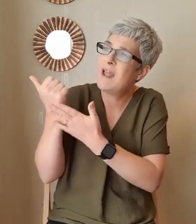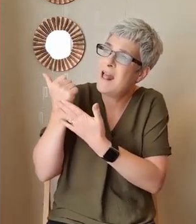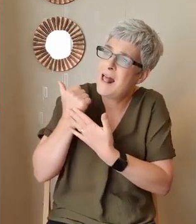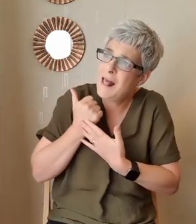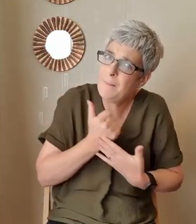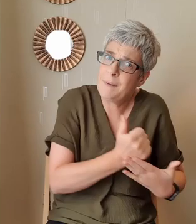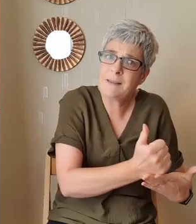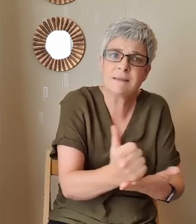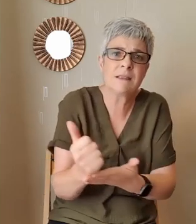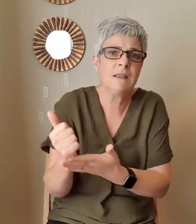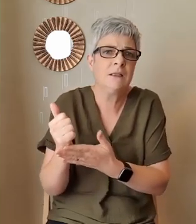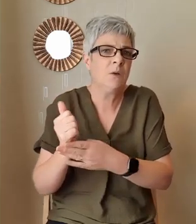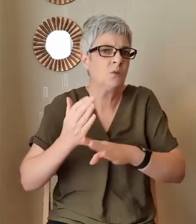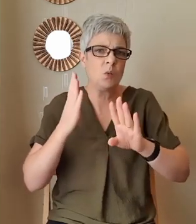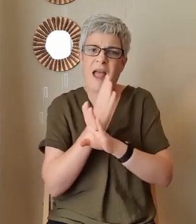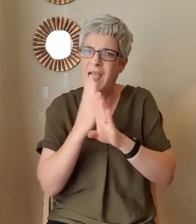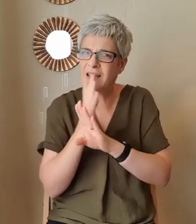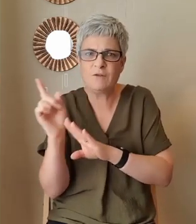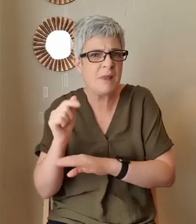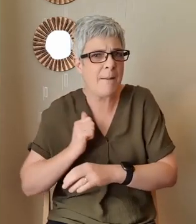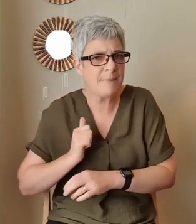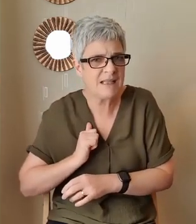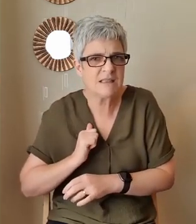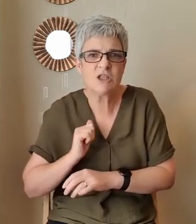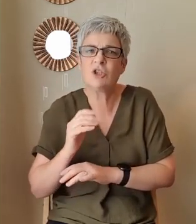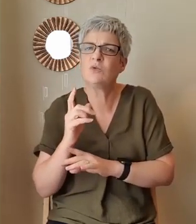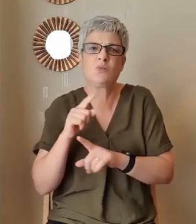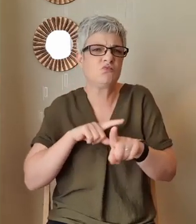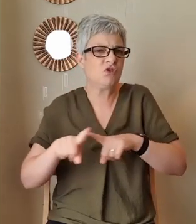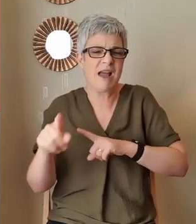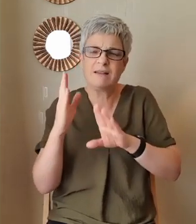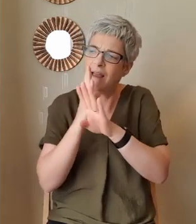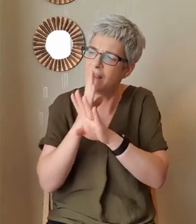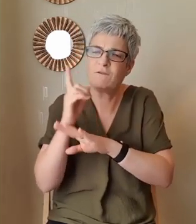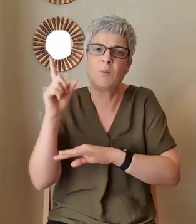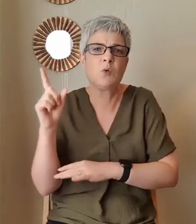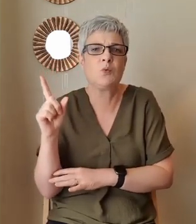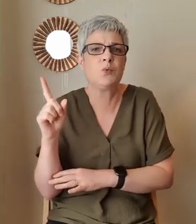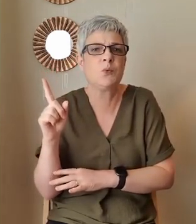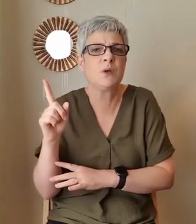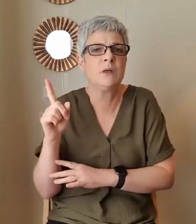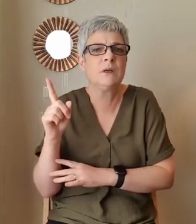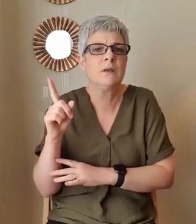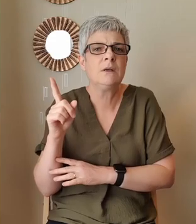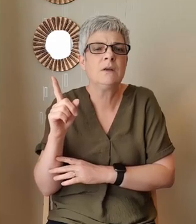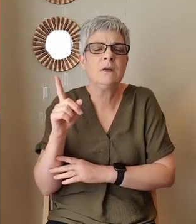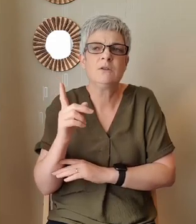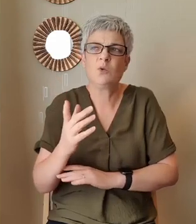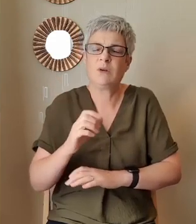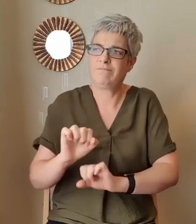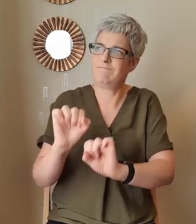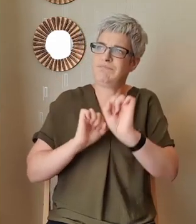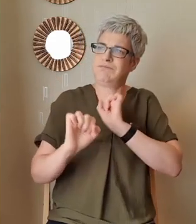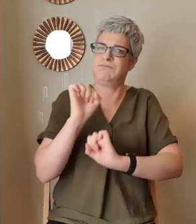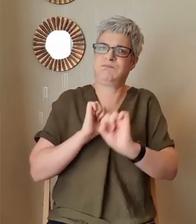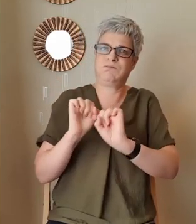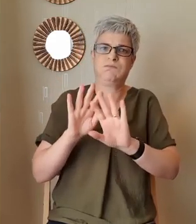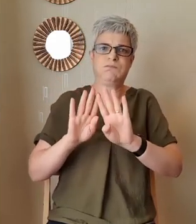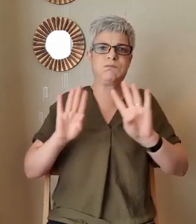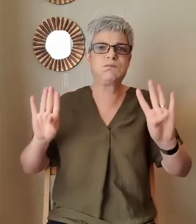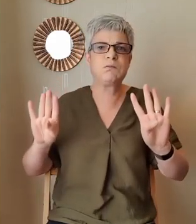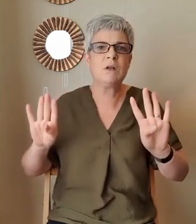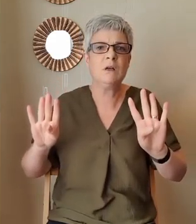to hide from such a message, not to hide or try to hide from you, not to put up defenses